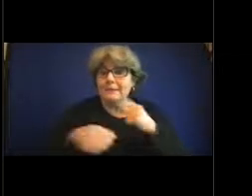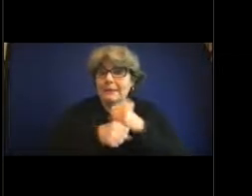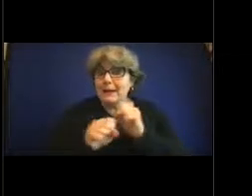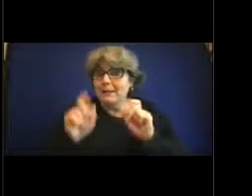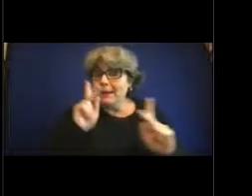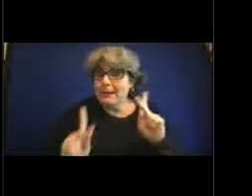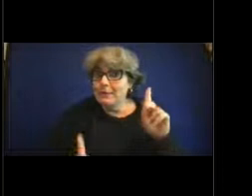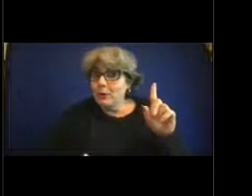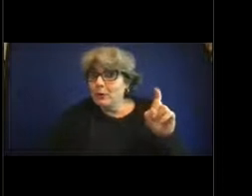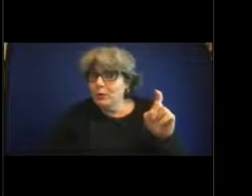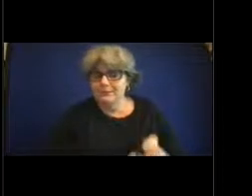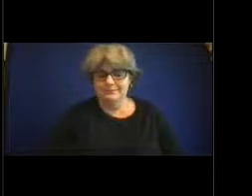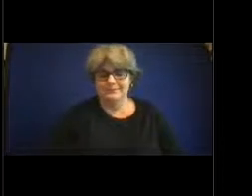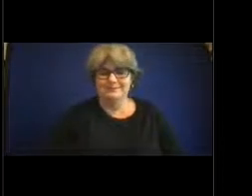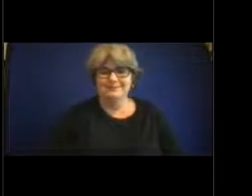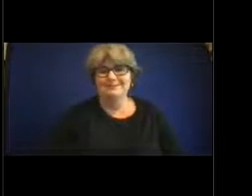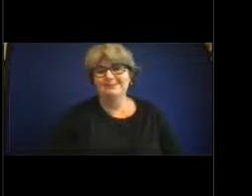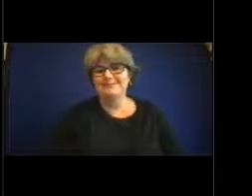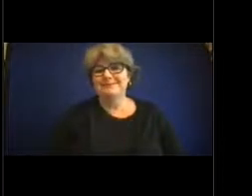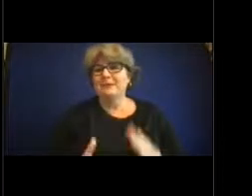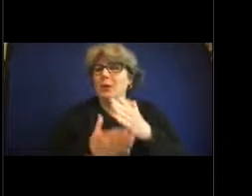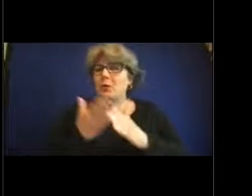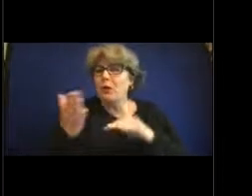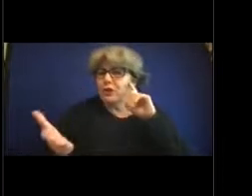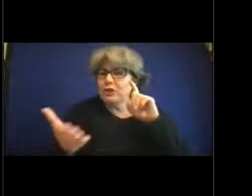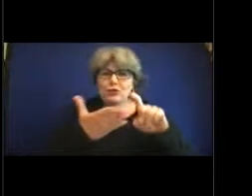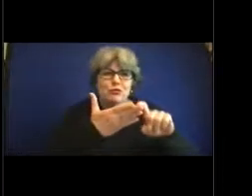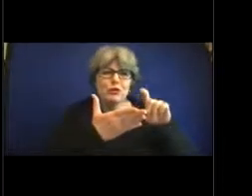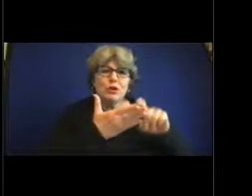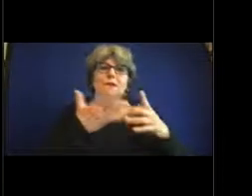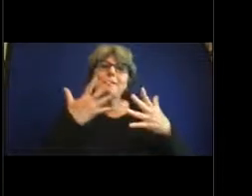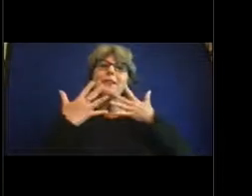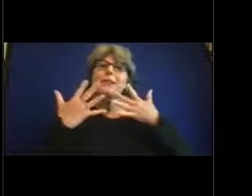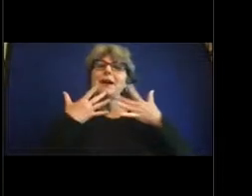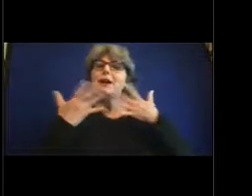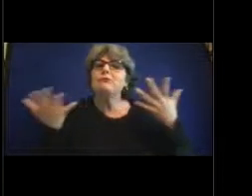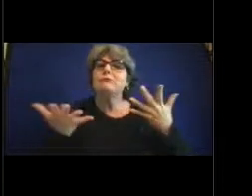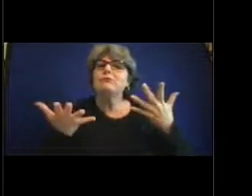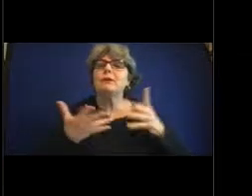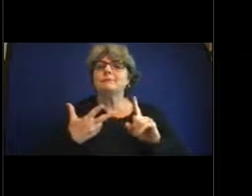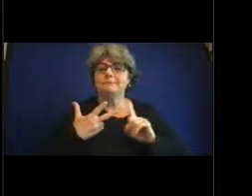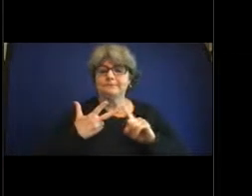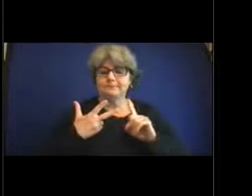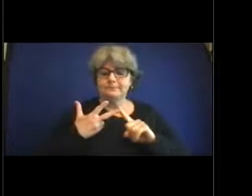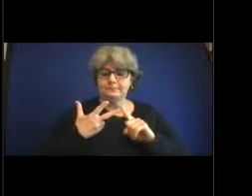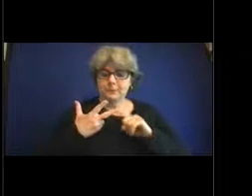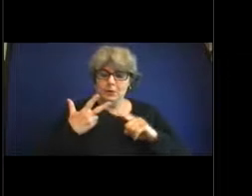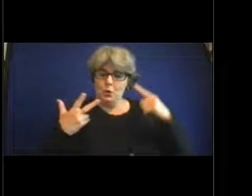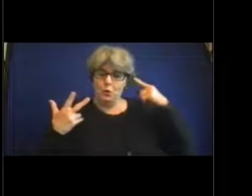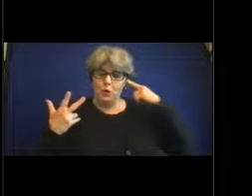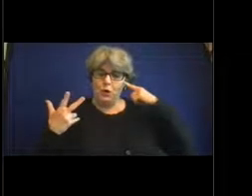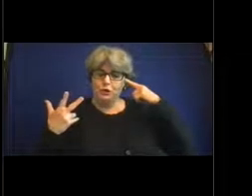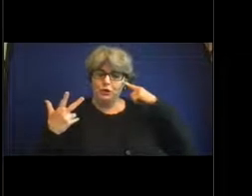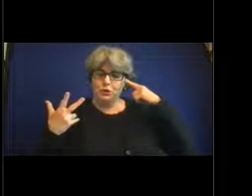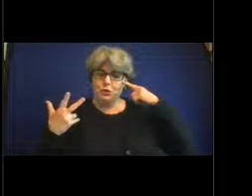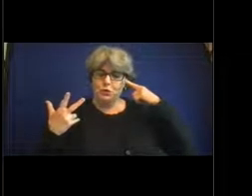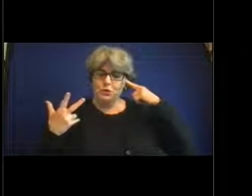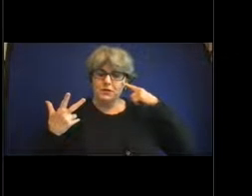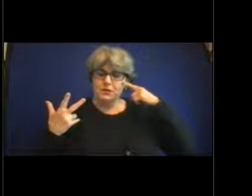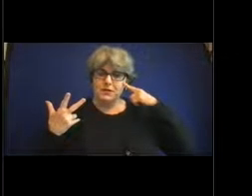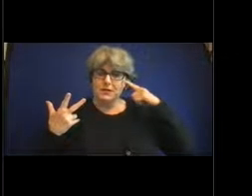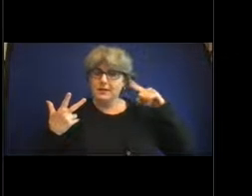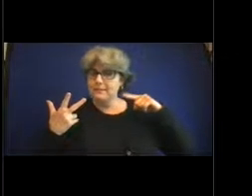photo? What do you notice about the colors? What do you think that means about